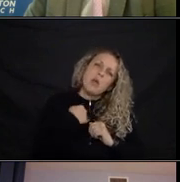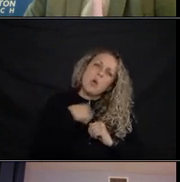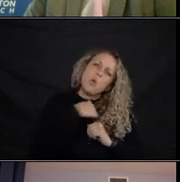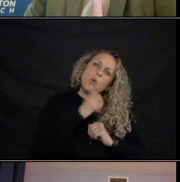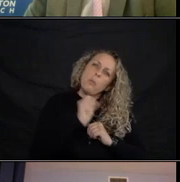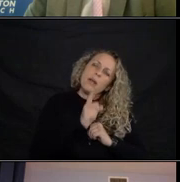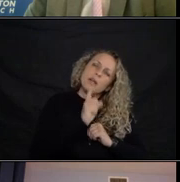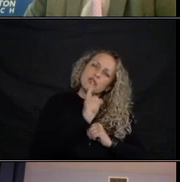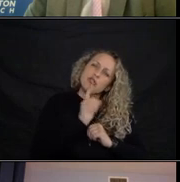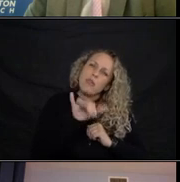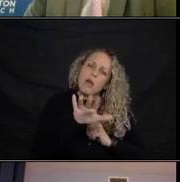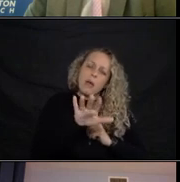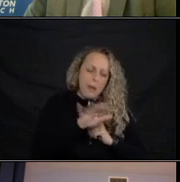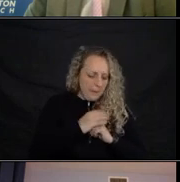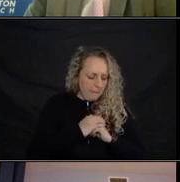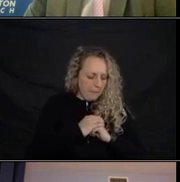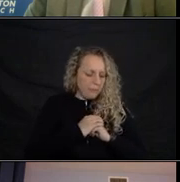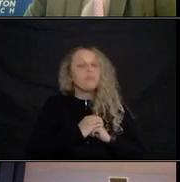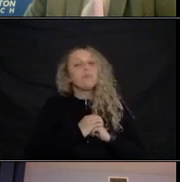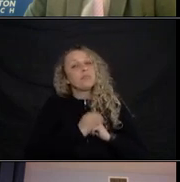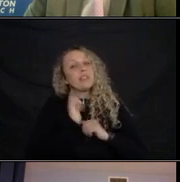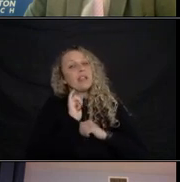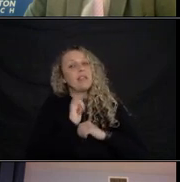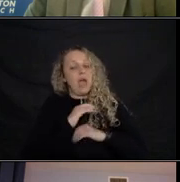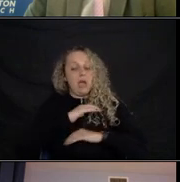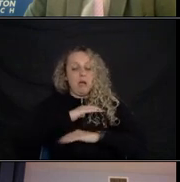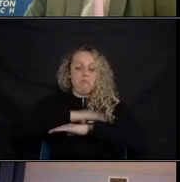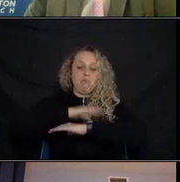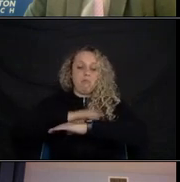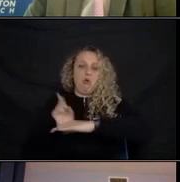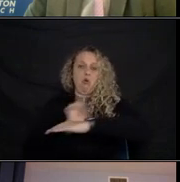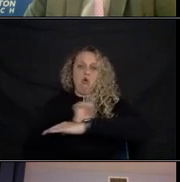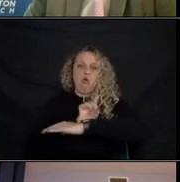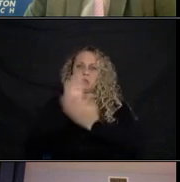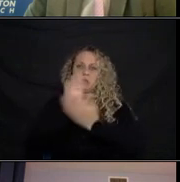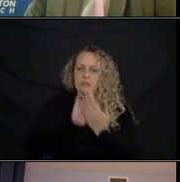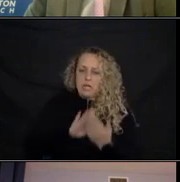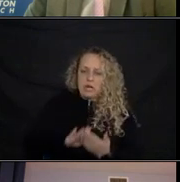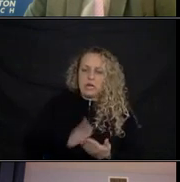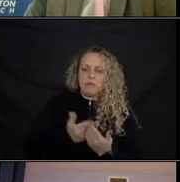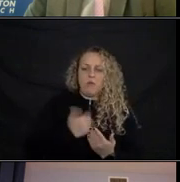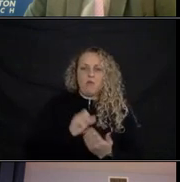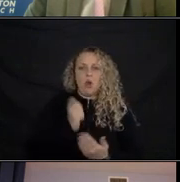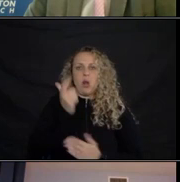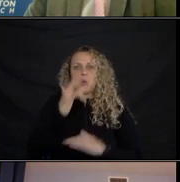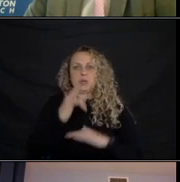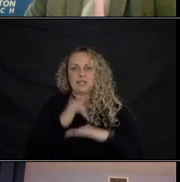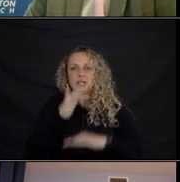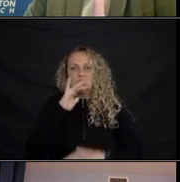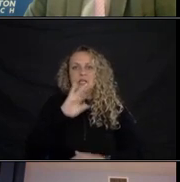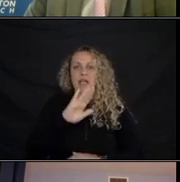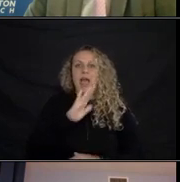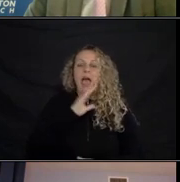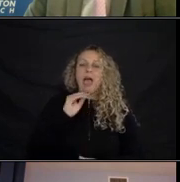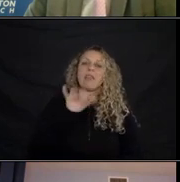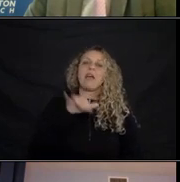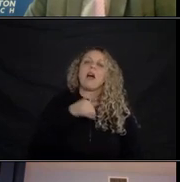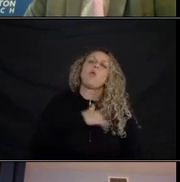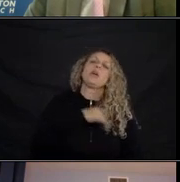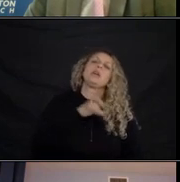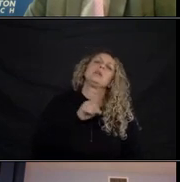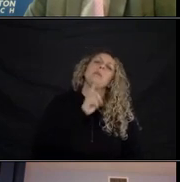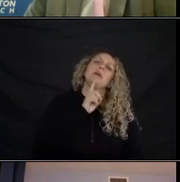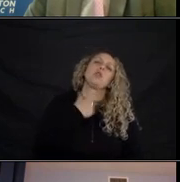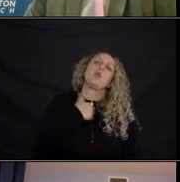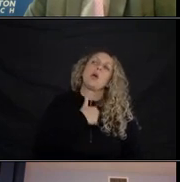make sure that that podium is sanitized before anyone else touches it, and that we need to make